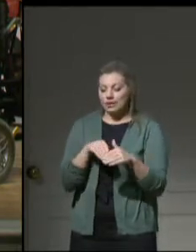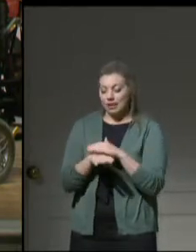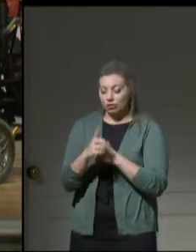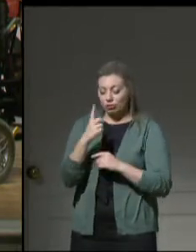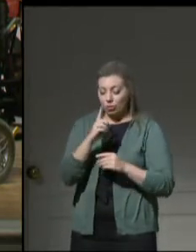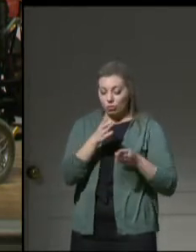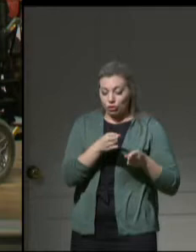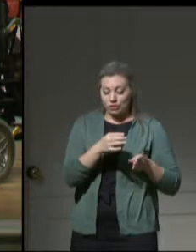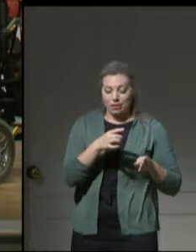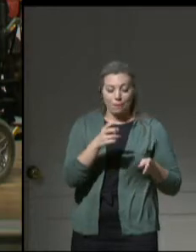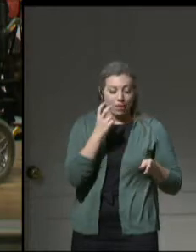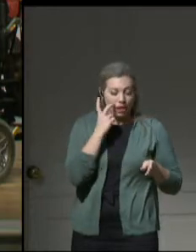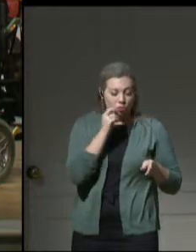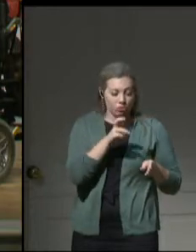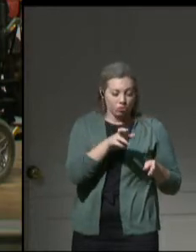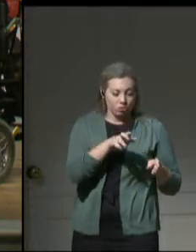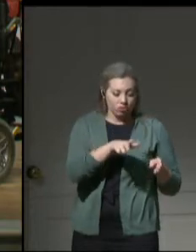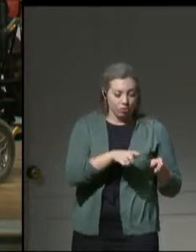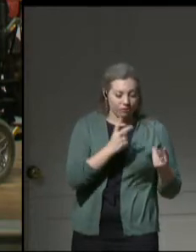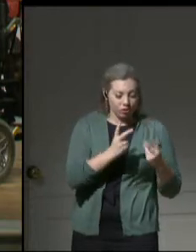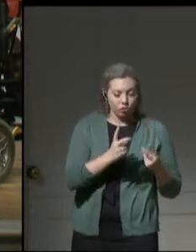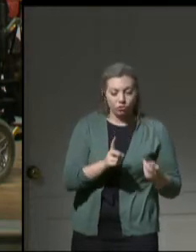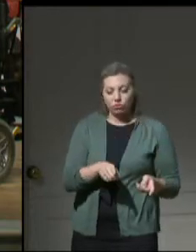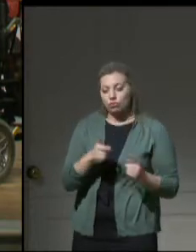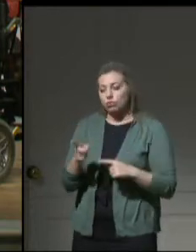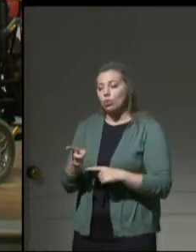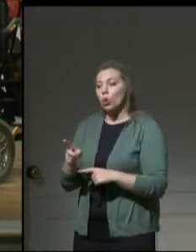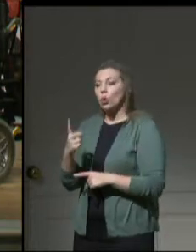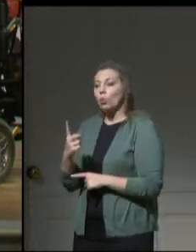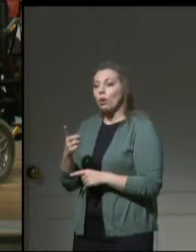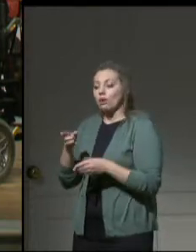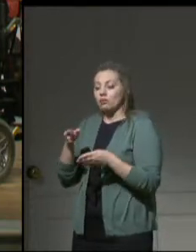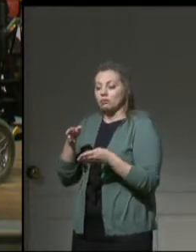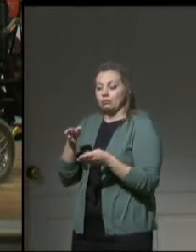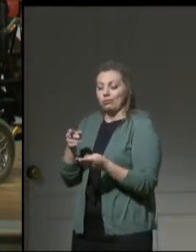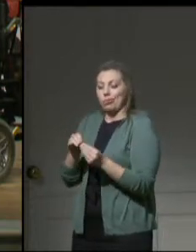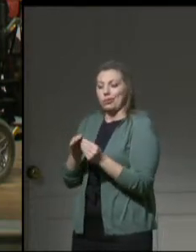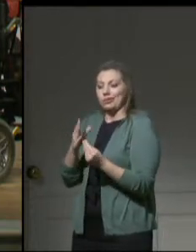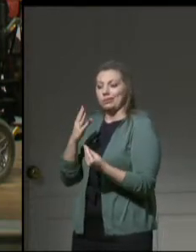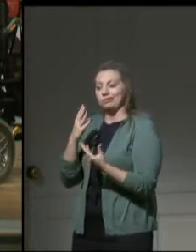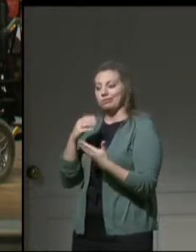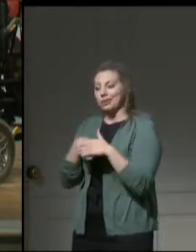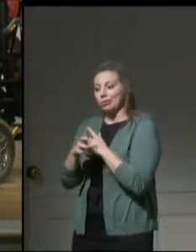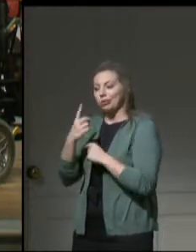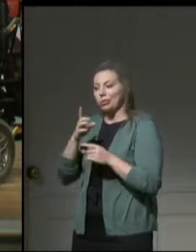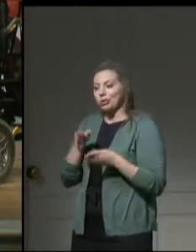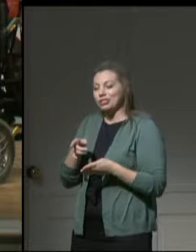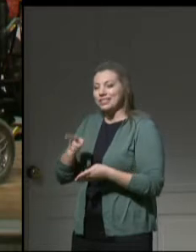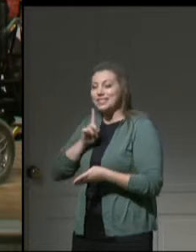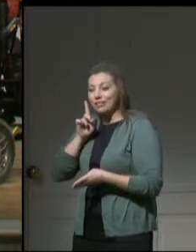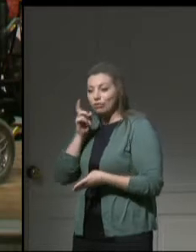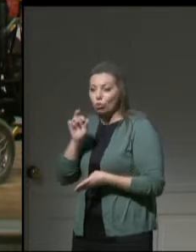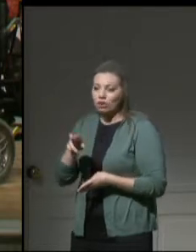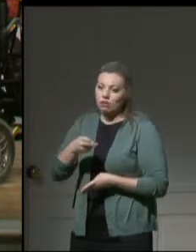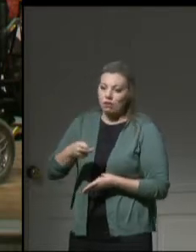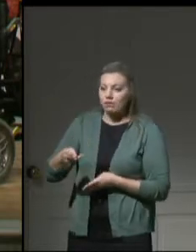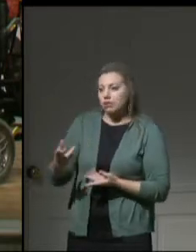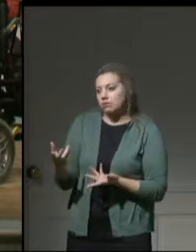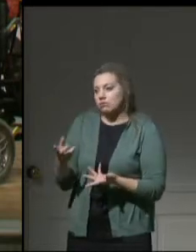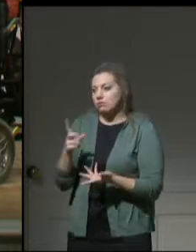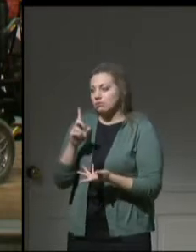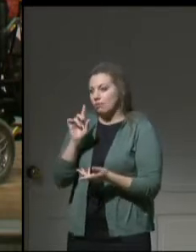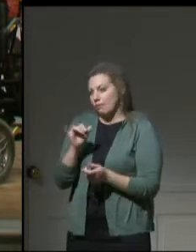blind or low vision, and one is more accessible to maybe somebody who's deaf or hard of hearing. So that's one place we're thinking about at the